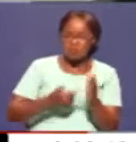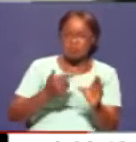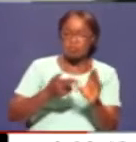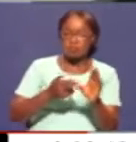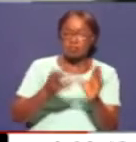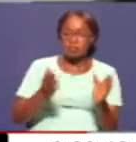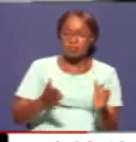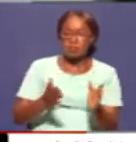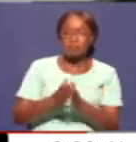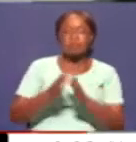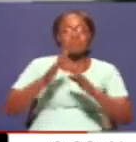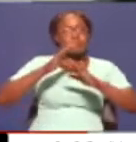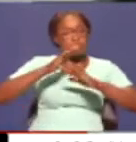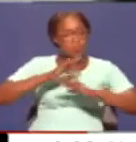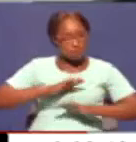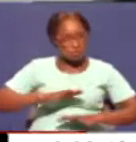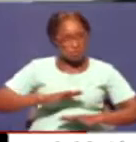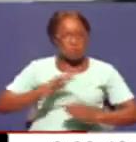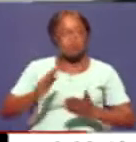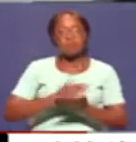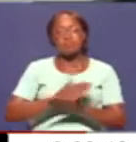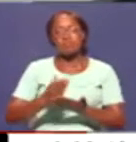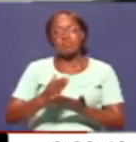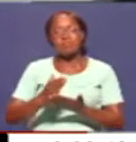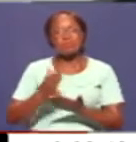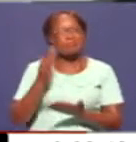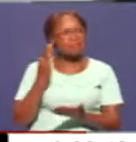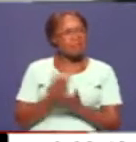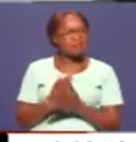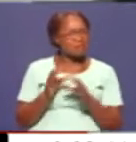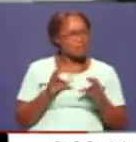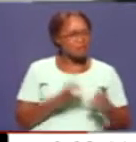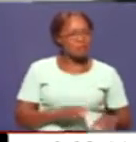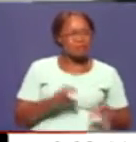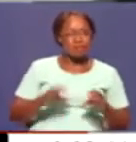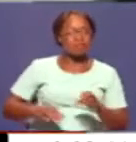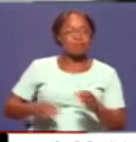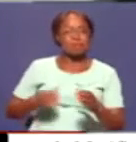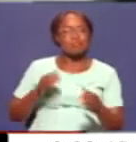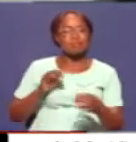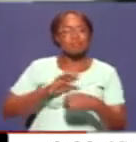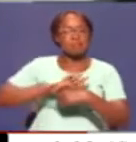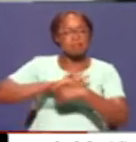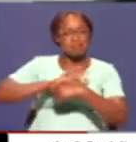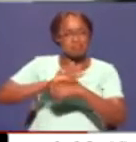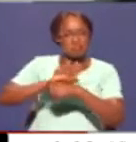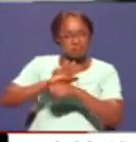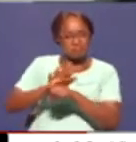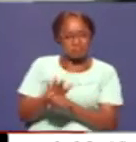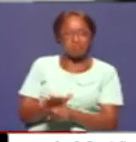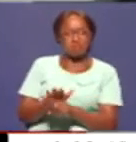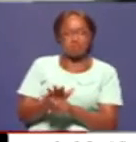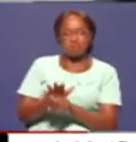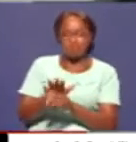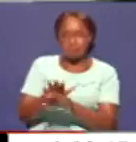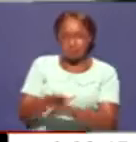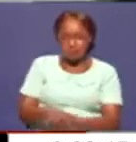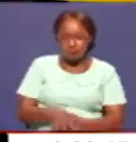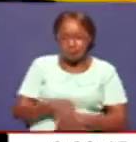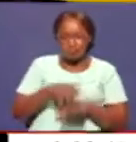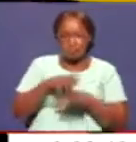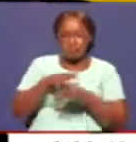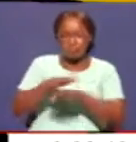as a relief for the sector that had been reeling under the effects of COVID-19. The sector is slowly resuming